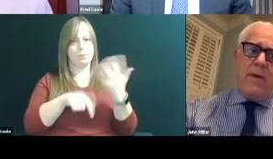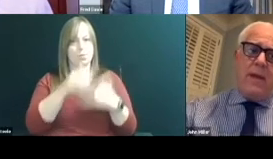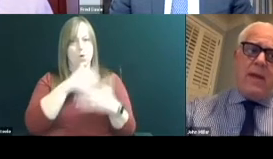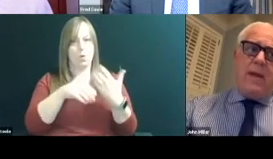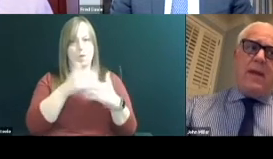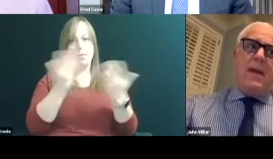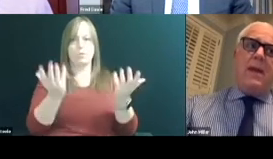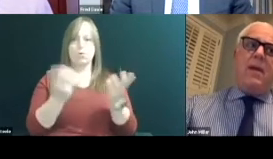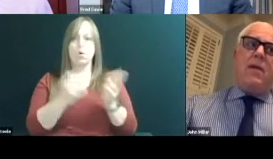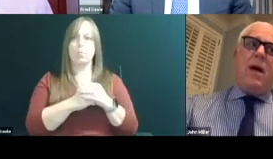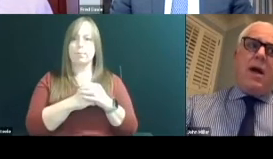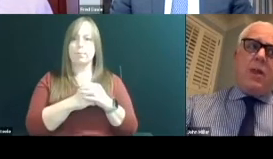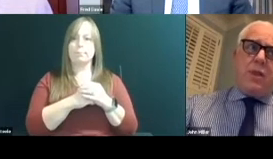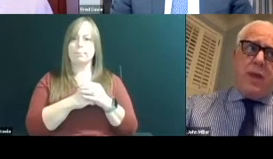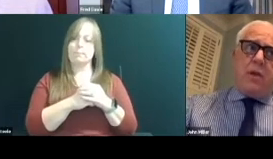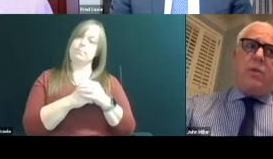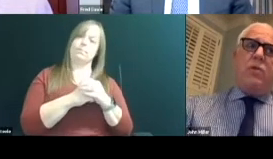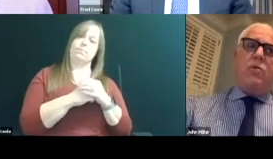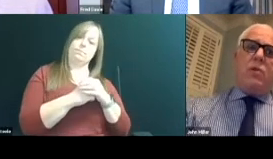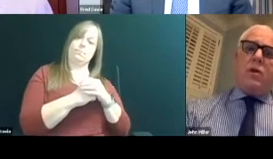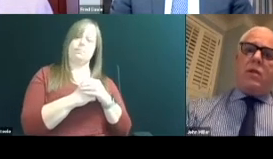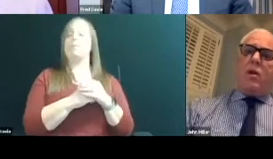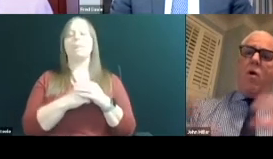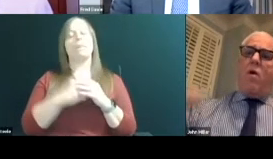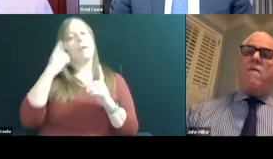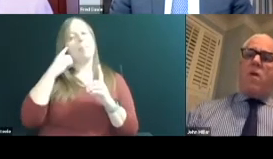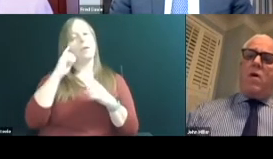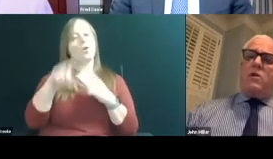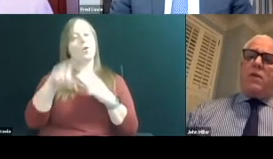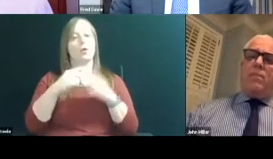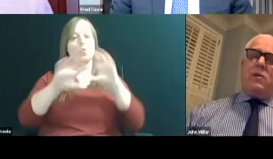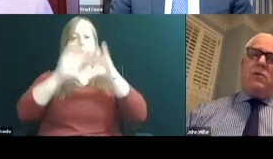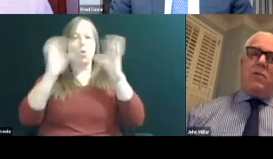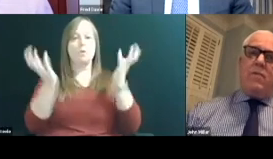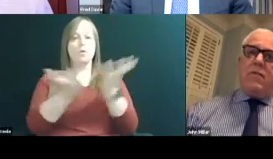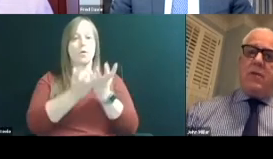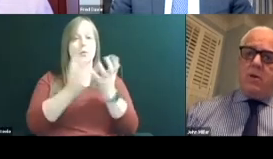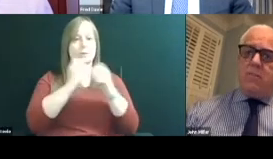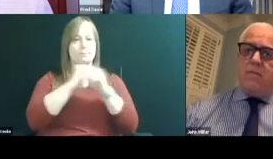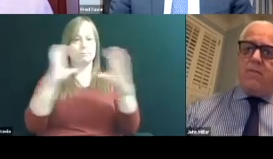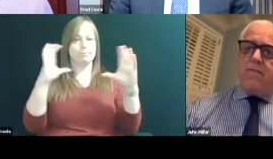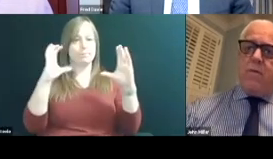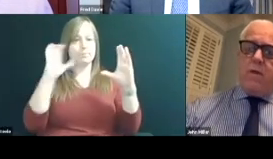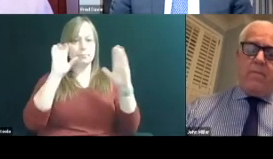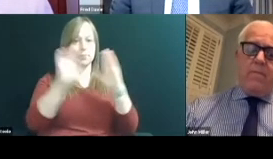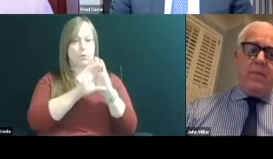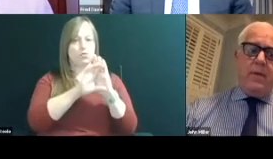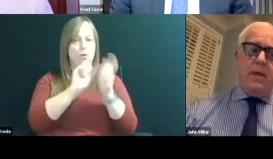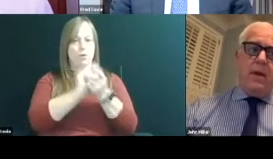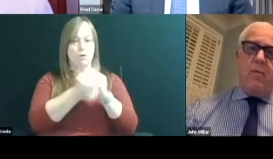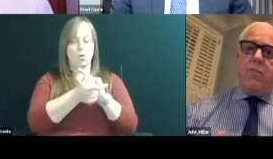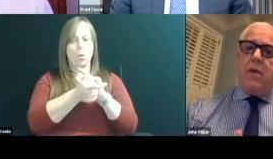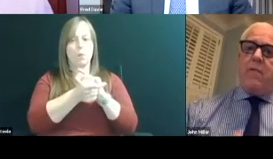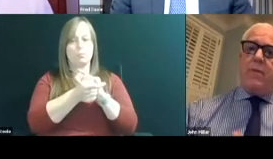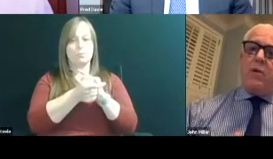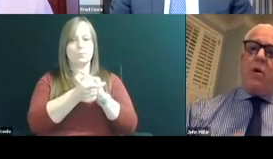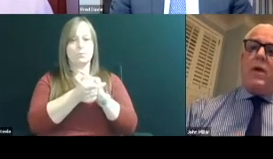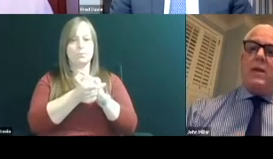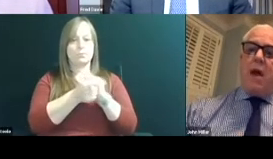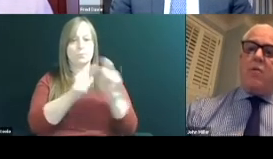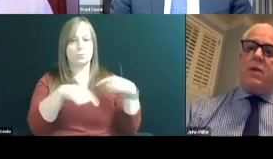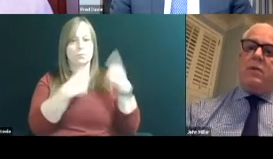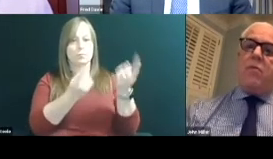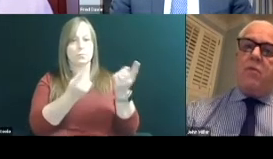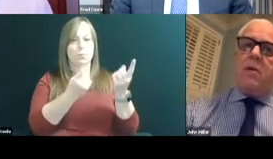So I think when you look at the overarching picture in terms of reform, we have been